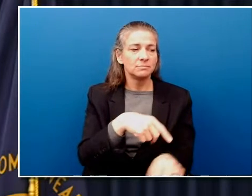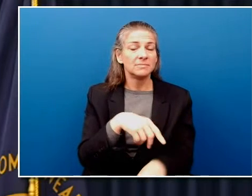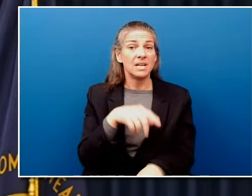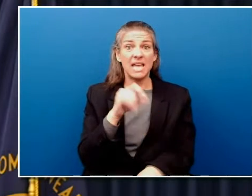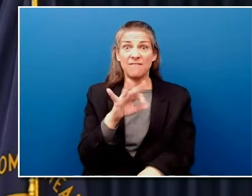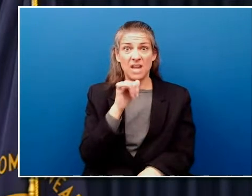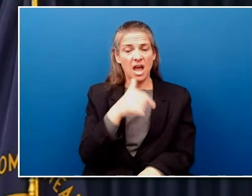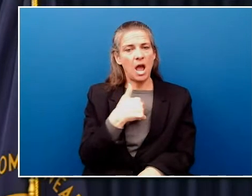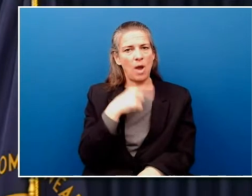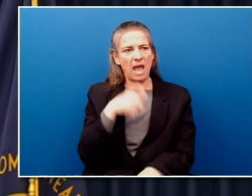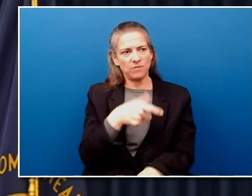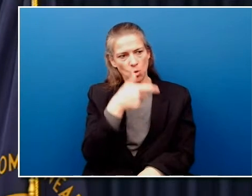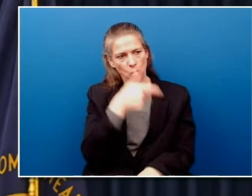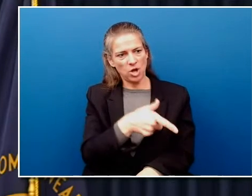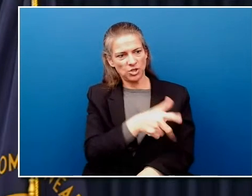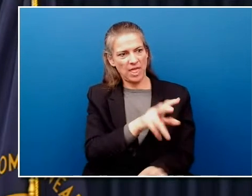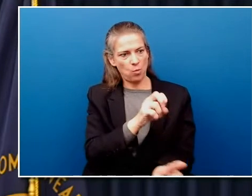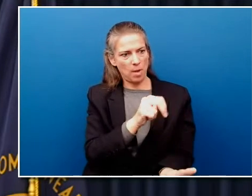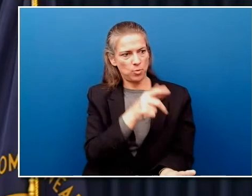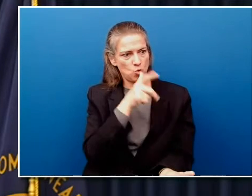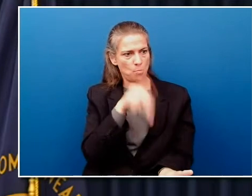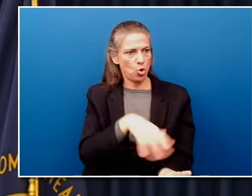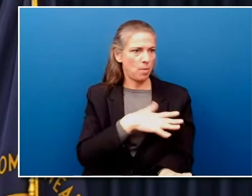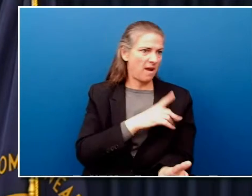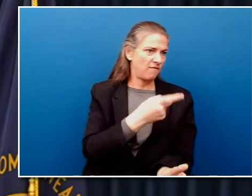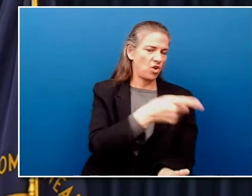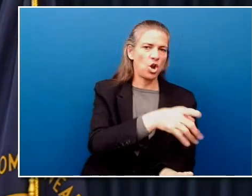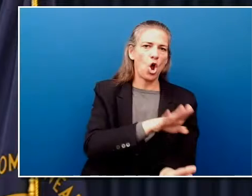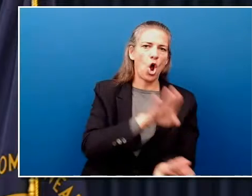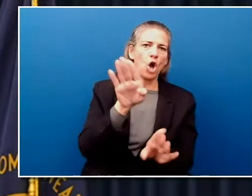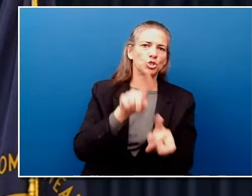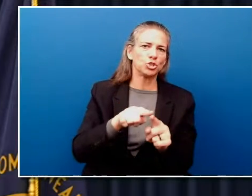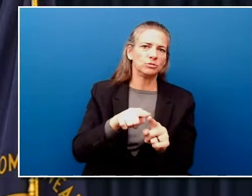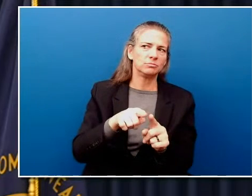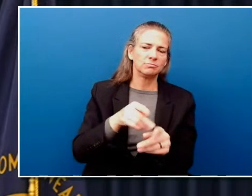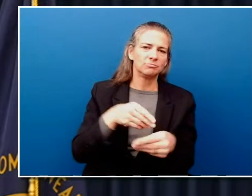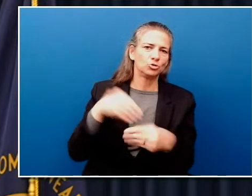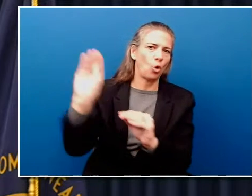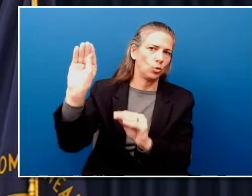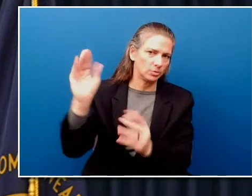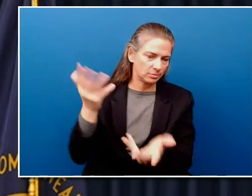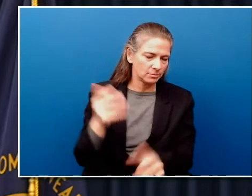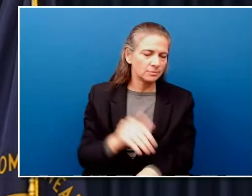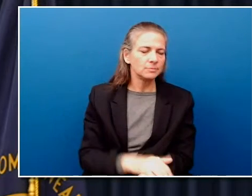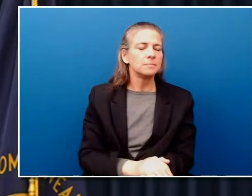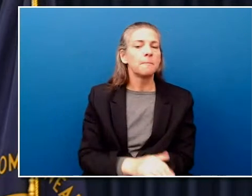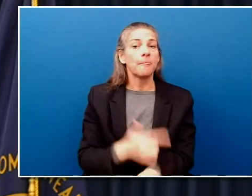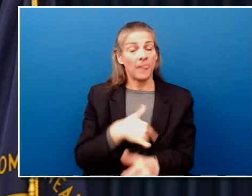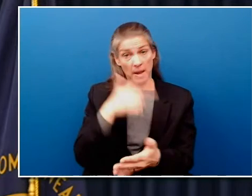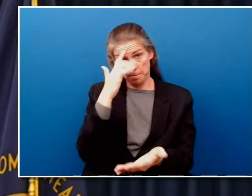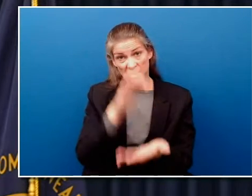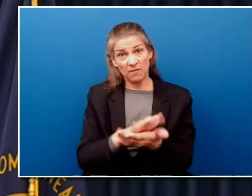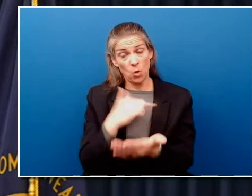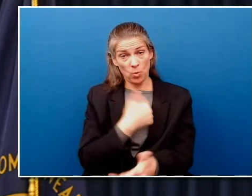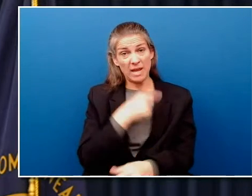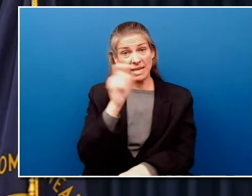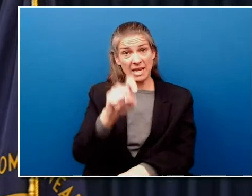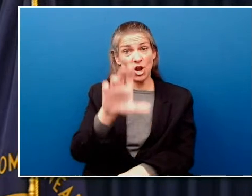watch a weapon that murdered my friend be auctioned to the highest bidder. I also believe that we do need a carjacking